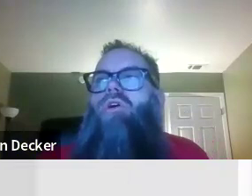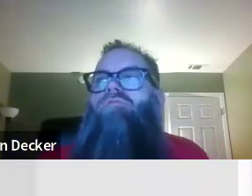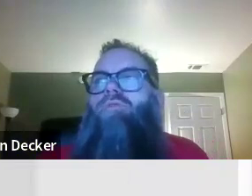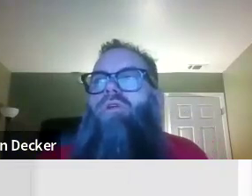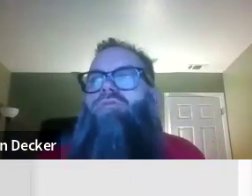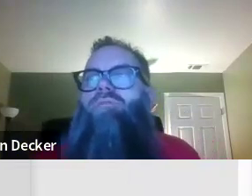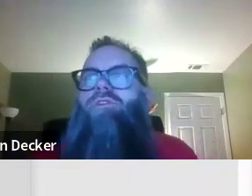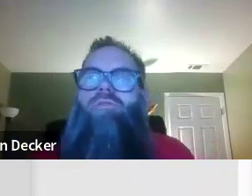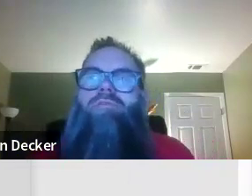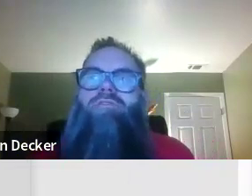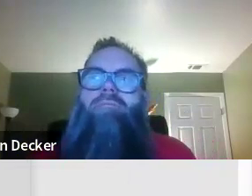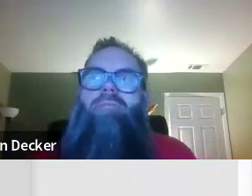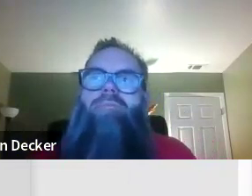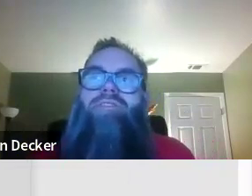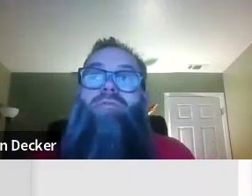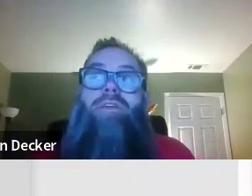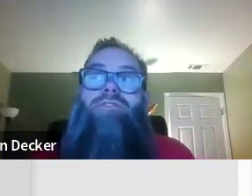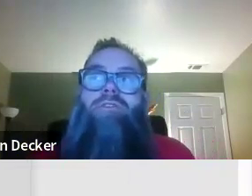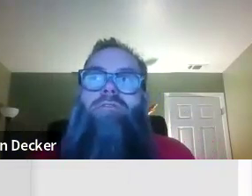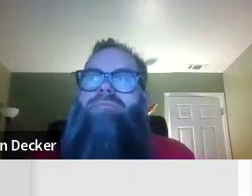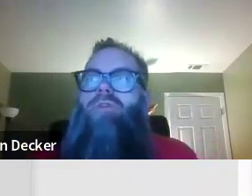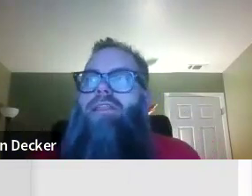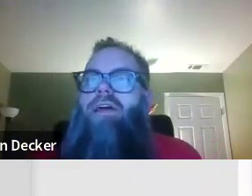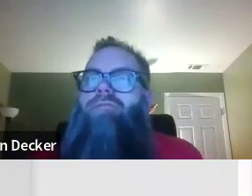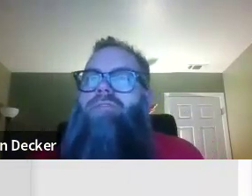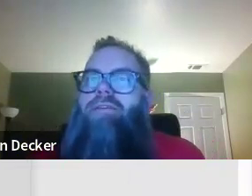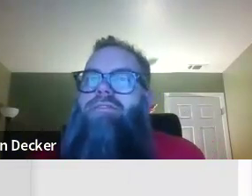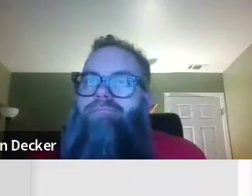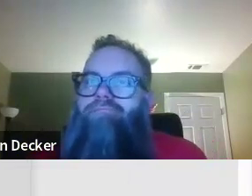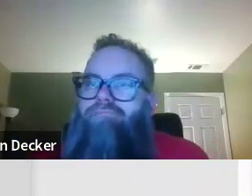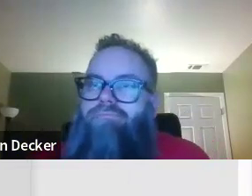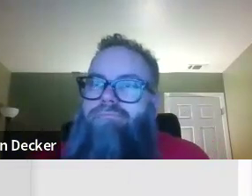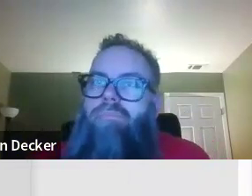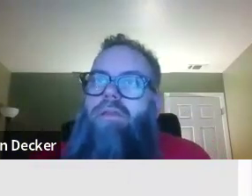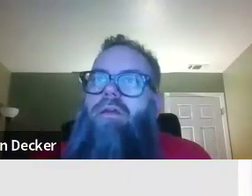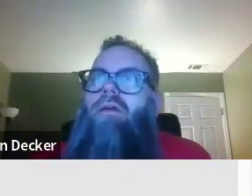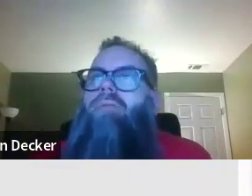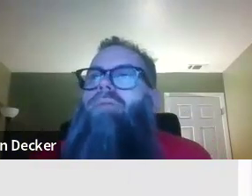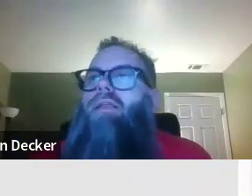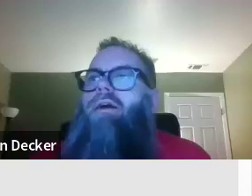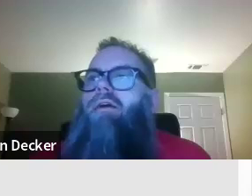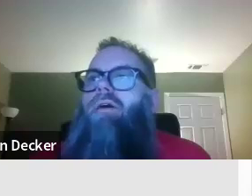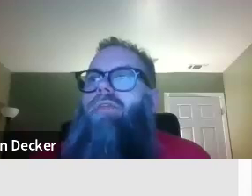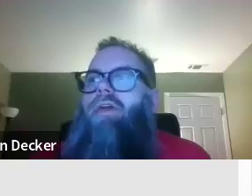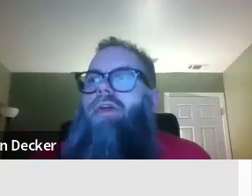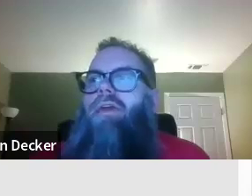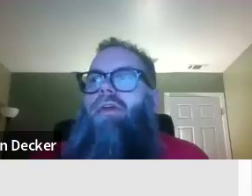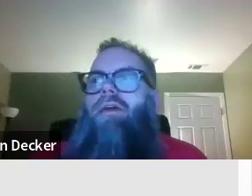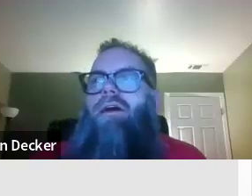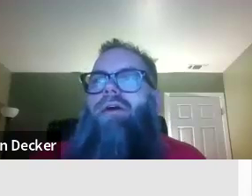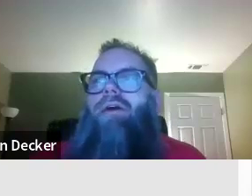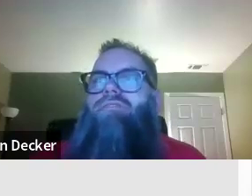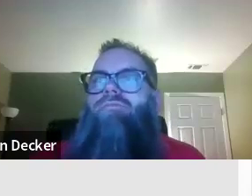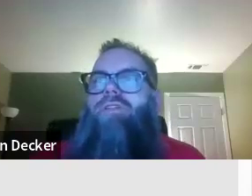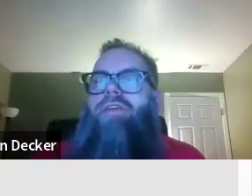I don't know if people are familiar with this free service, Bright Life Kids. but